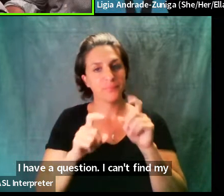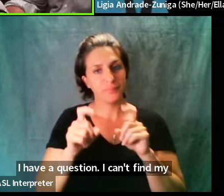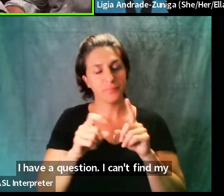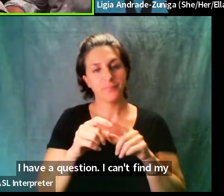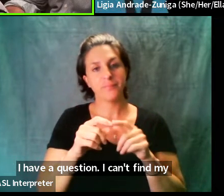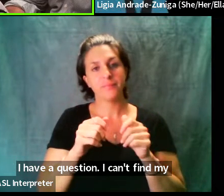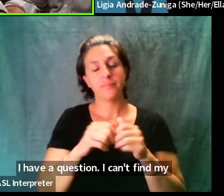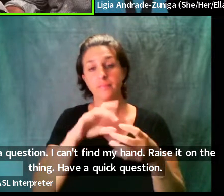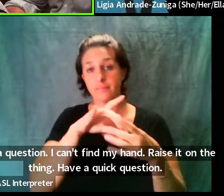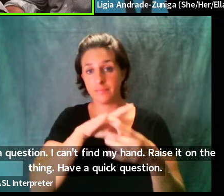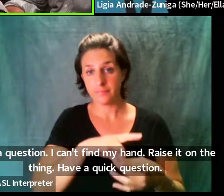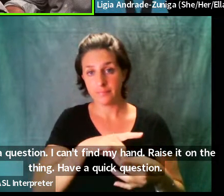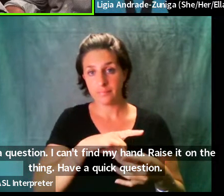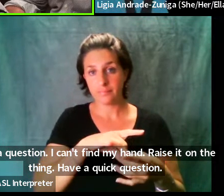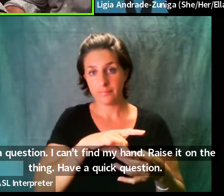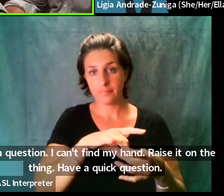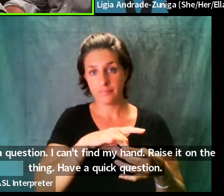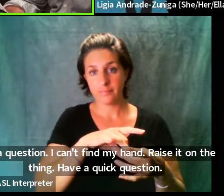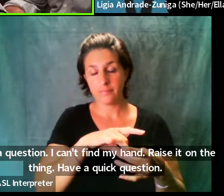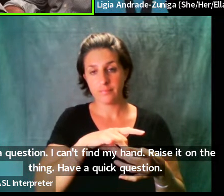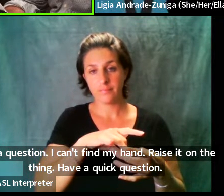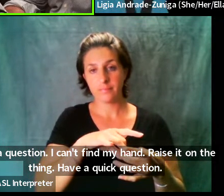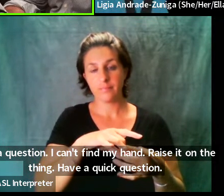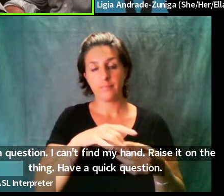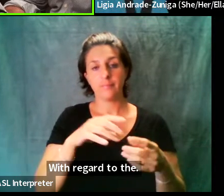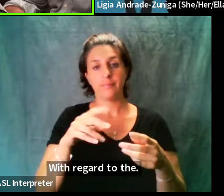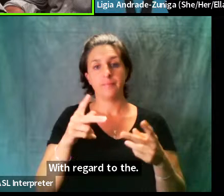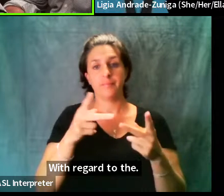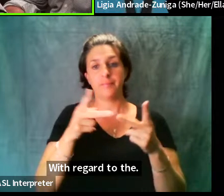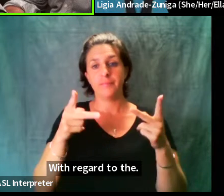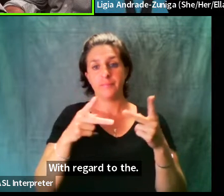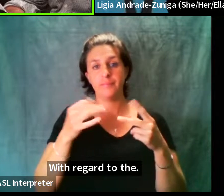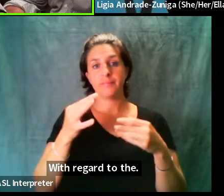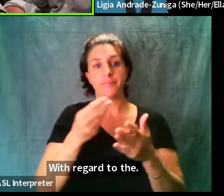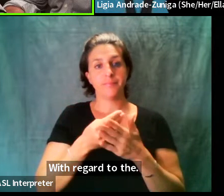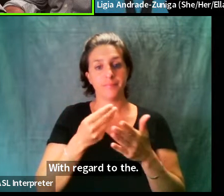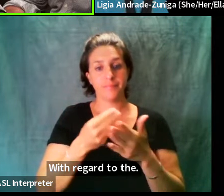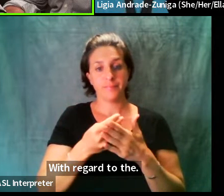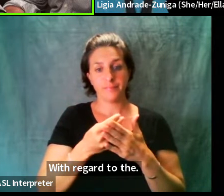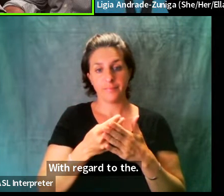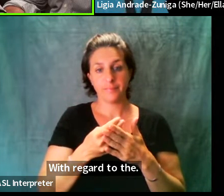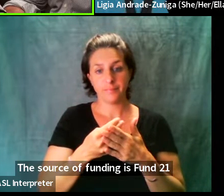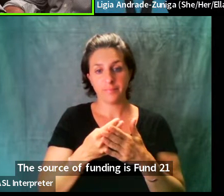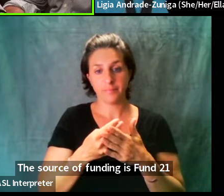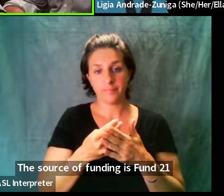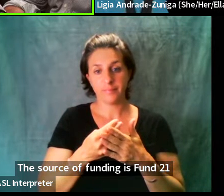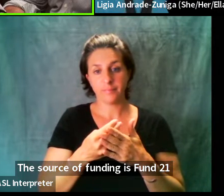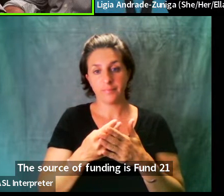With regard to the source of funding is Fund 21.